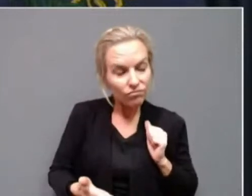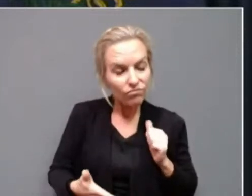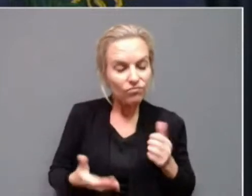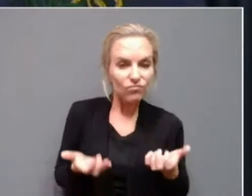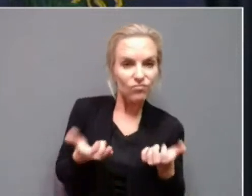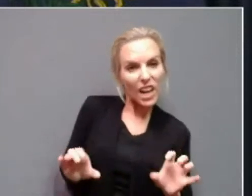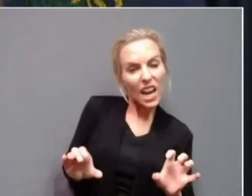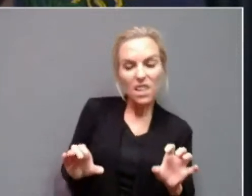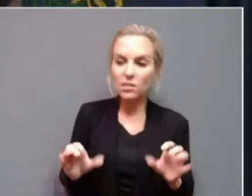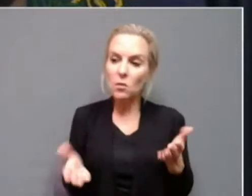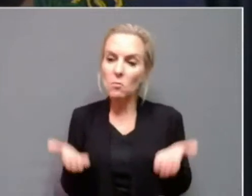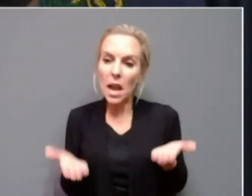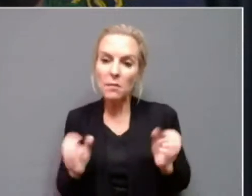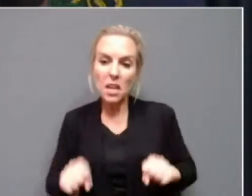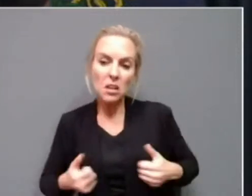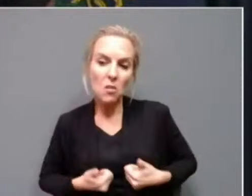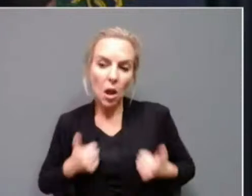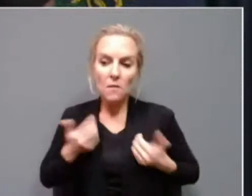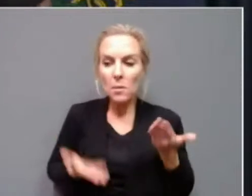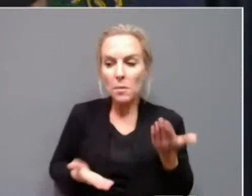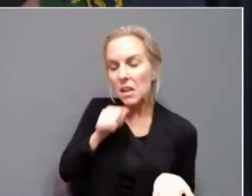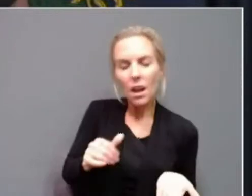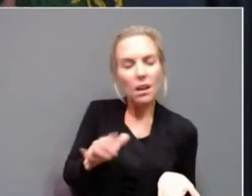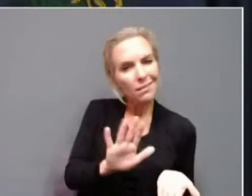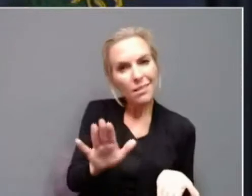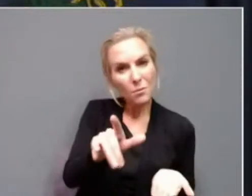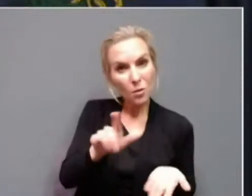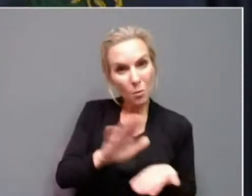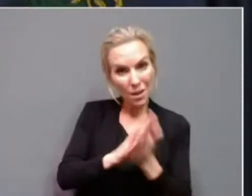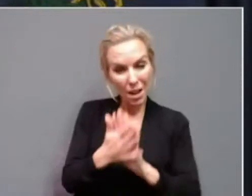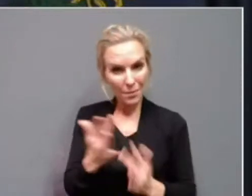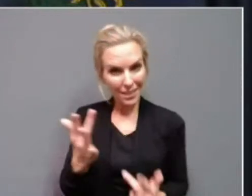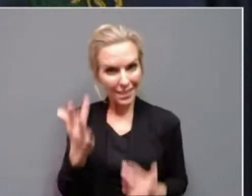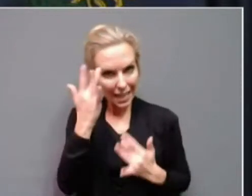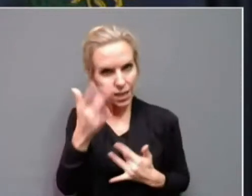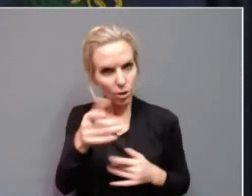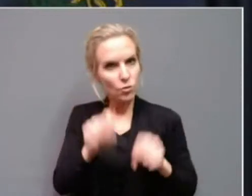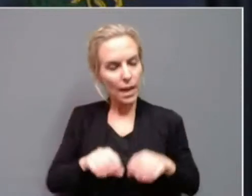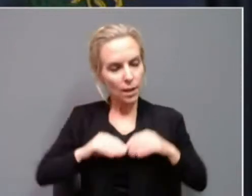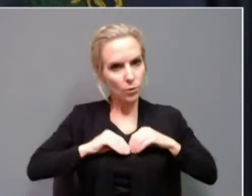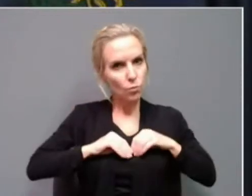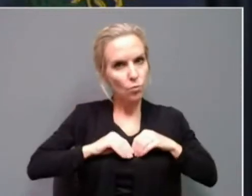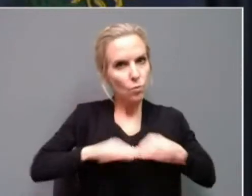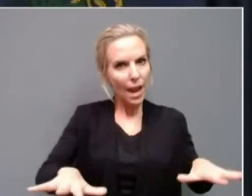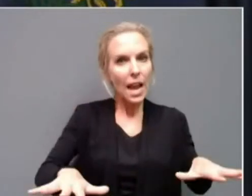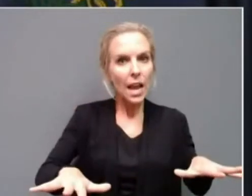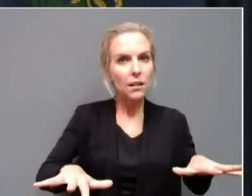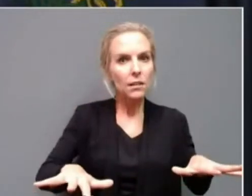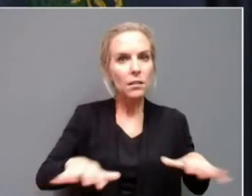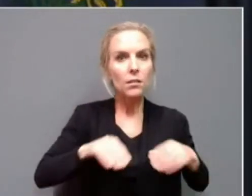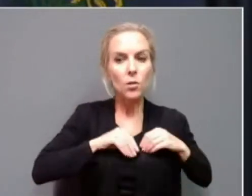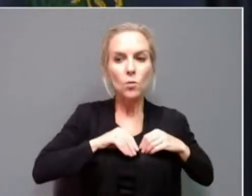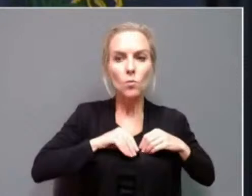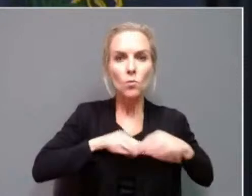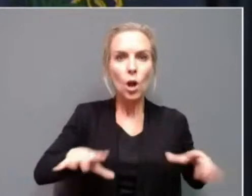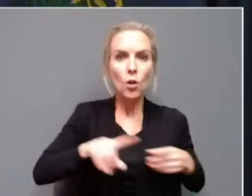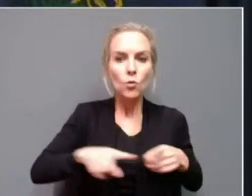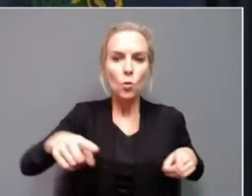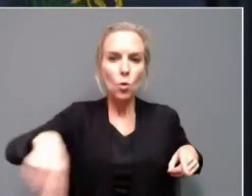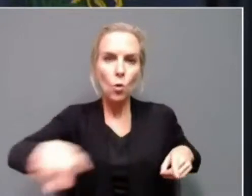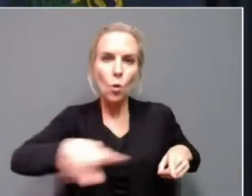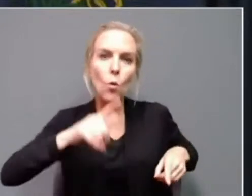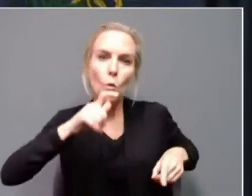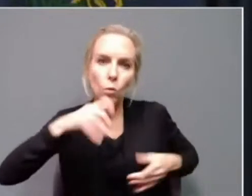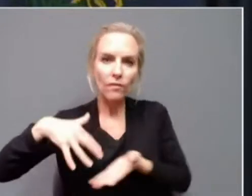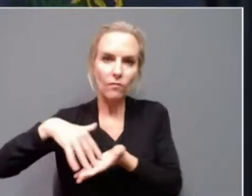And the fact is, if you become infected, you can spread this virus to those that are more vulnerable.